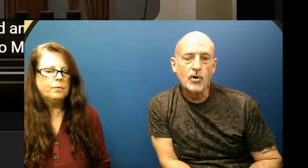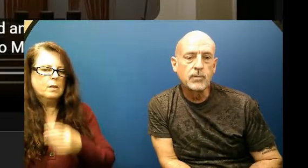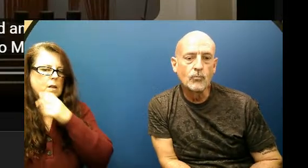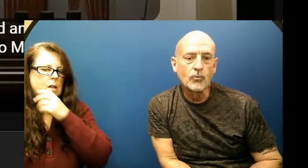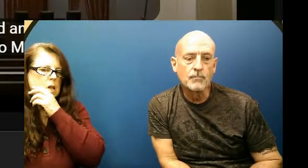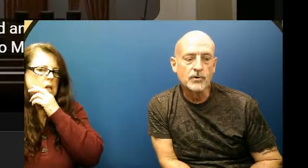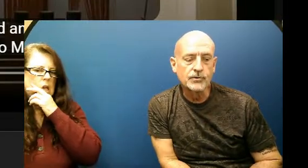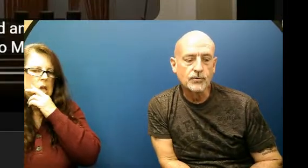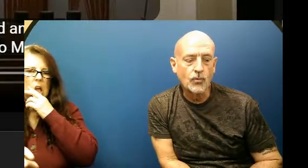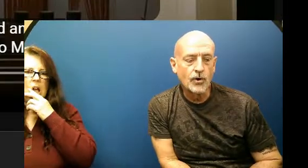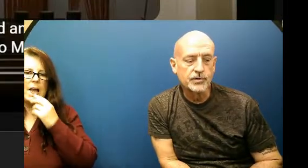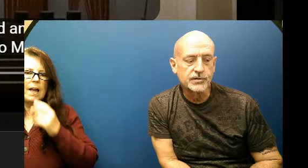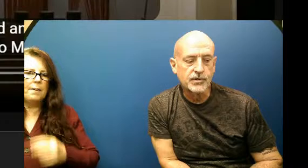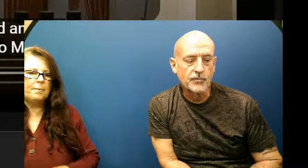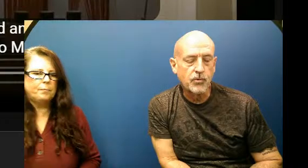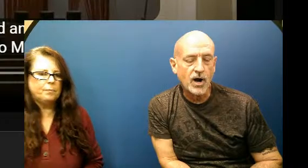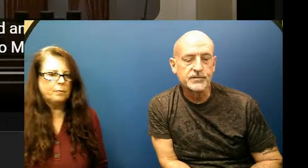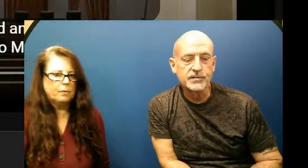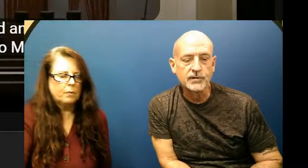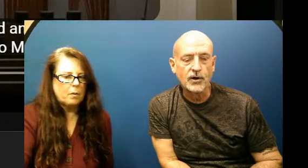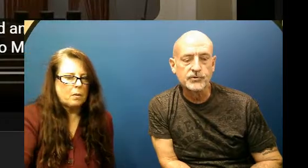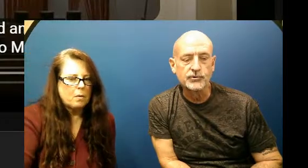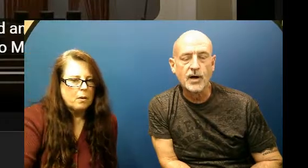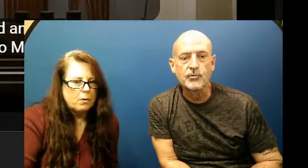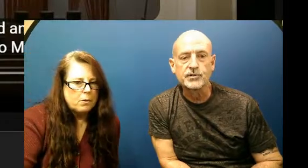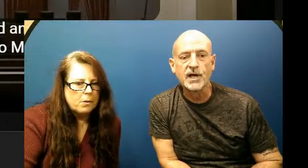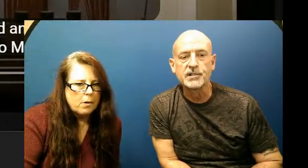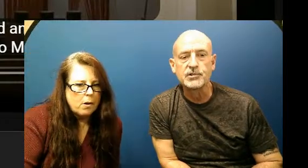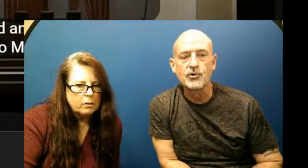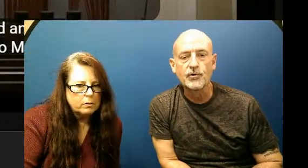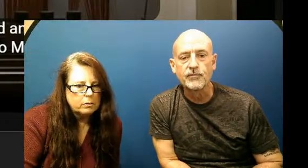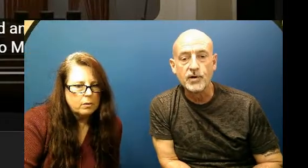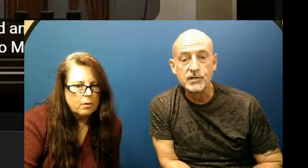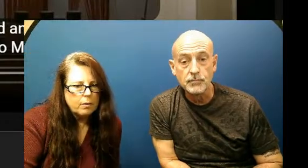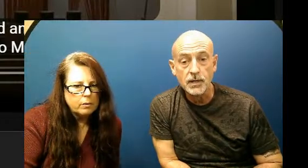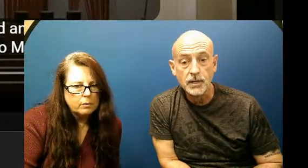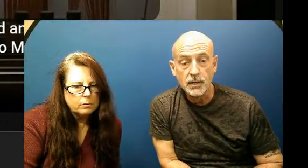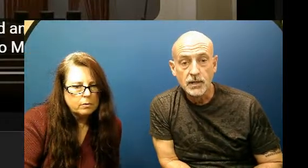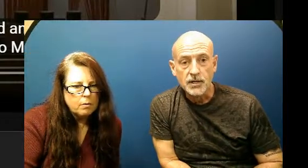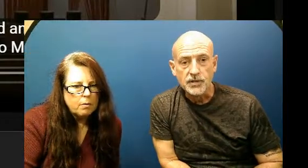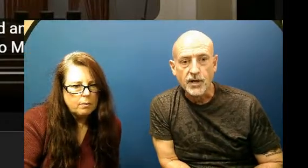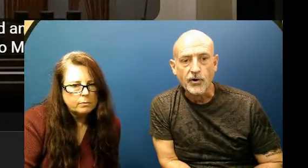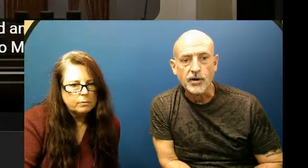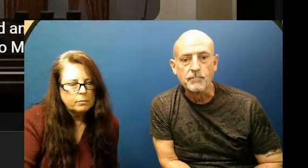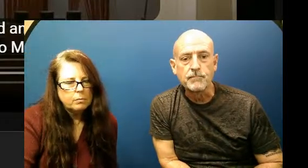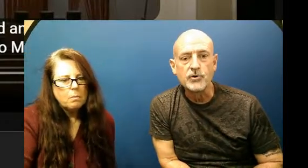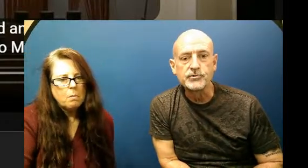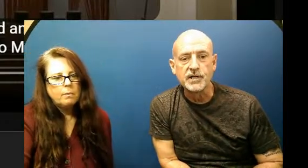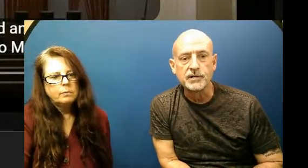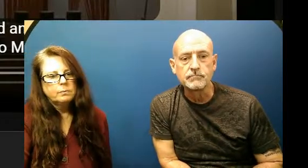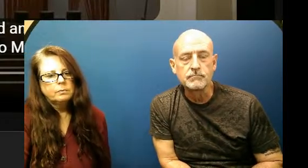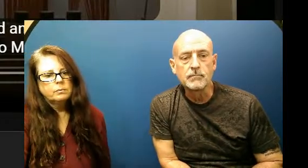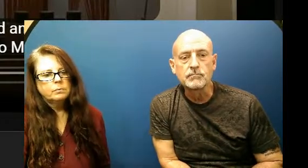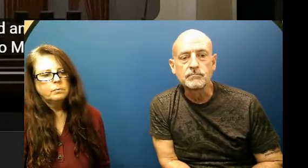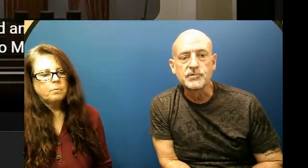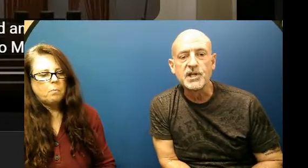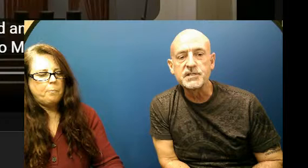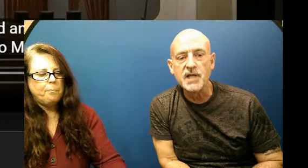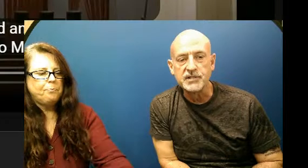well, the problem with most of the world is their privacy laws are not protecting your freedom. They're